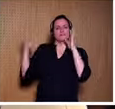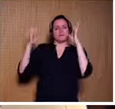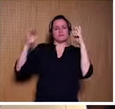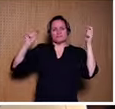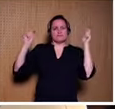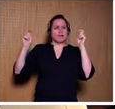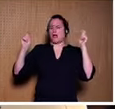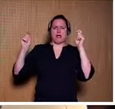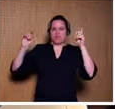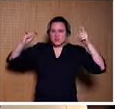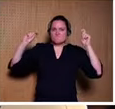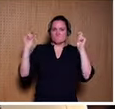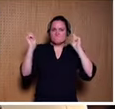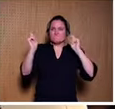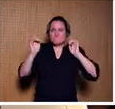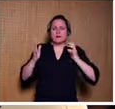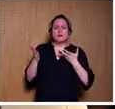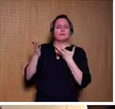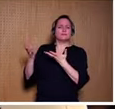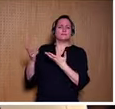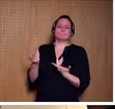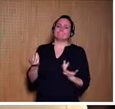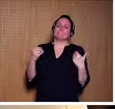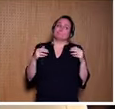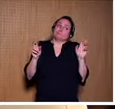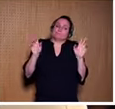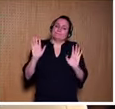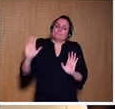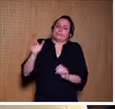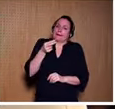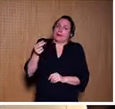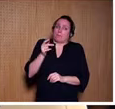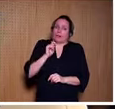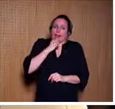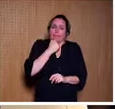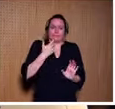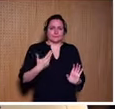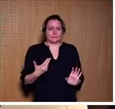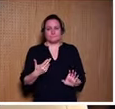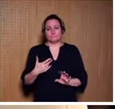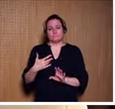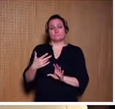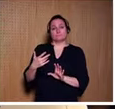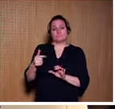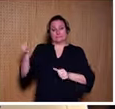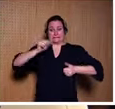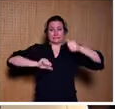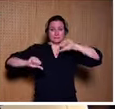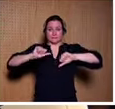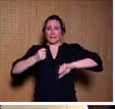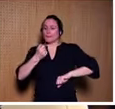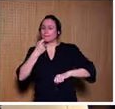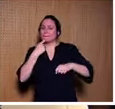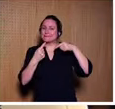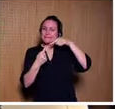are ruining our earth and we still don't name them. Agribusiness, big pharma, some of the